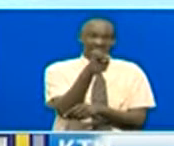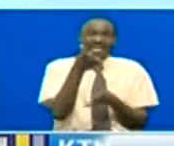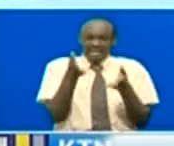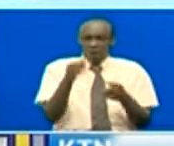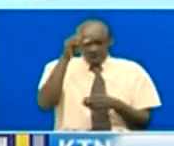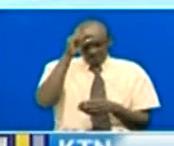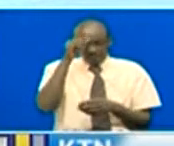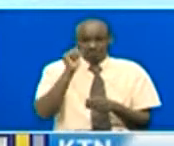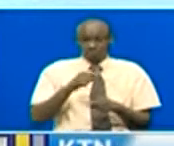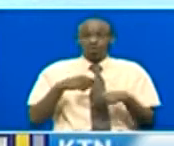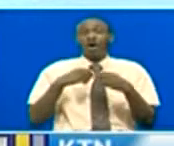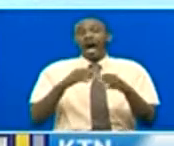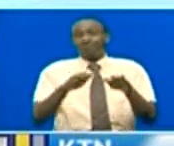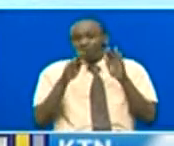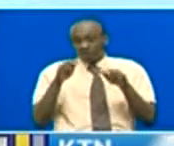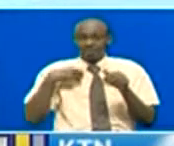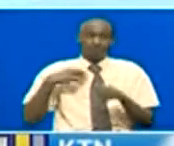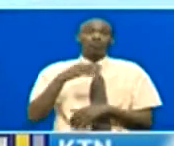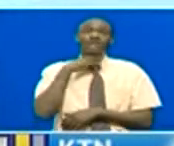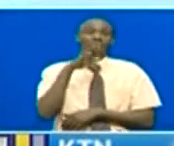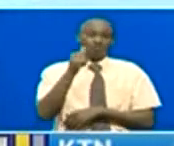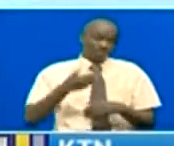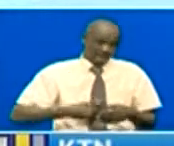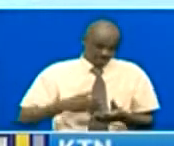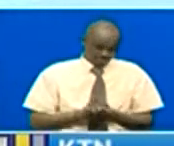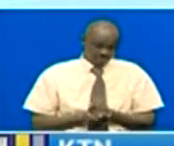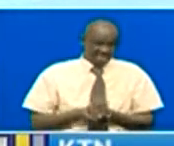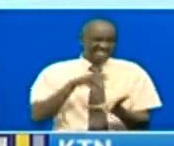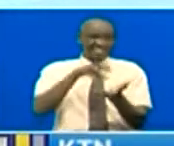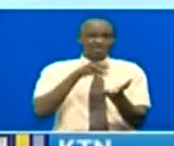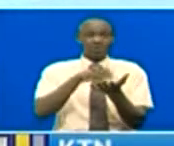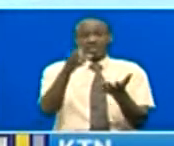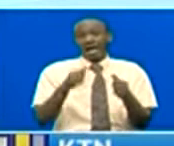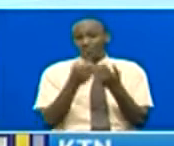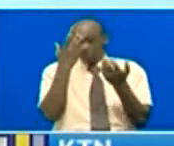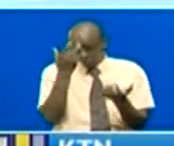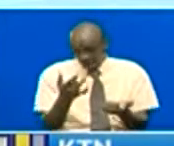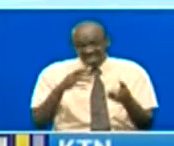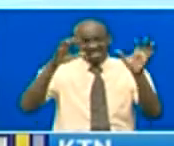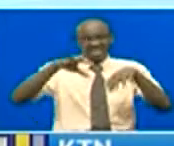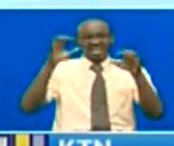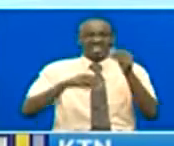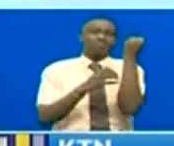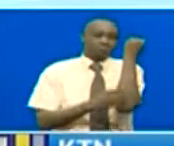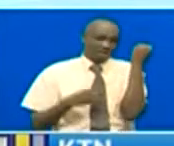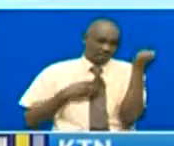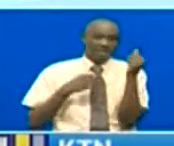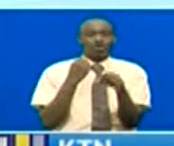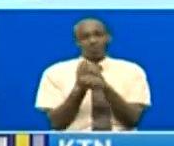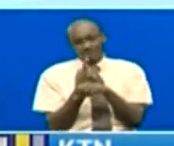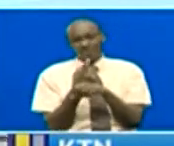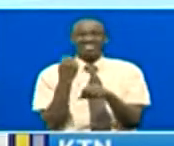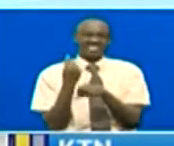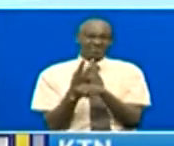to avoid any fatalities from starvation. The current situation has come about after the poor rains in the November-December